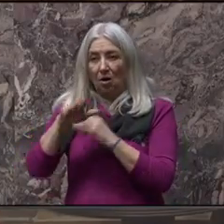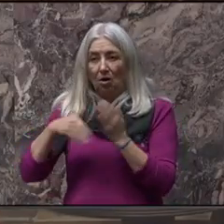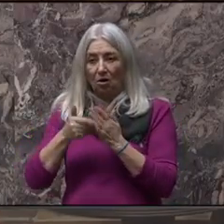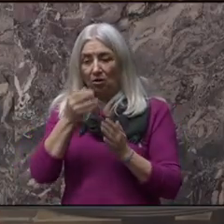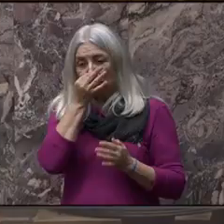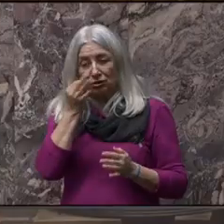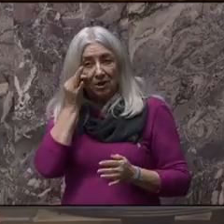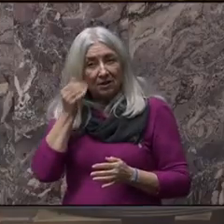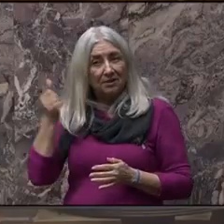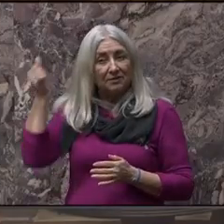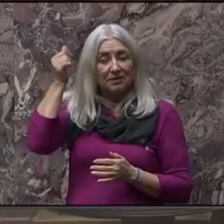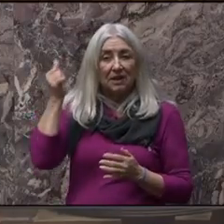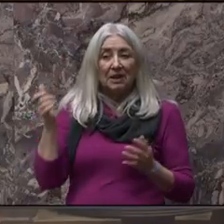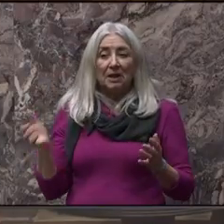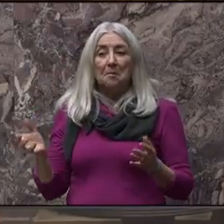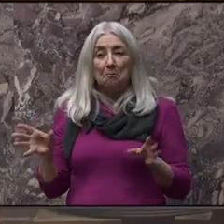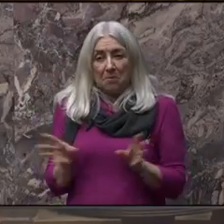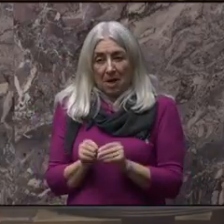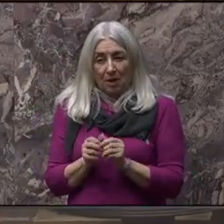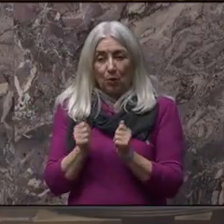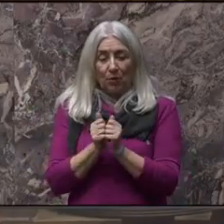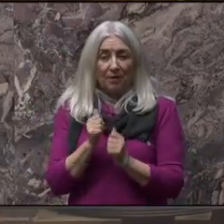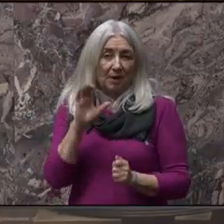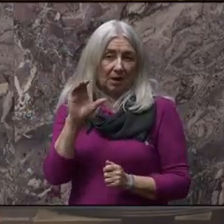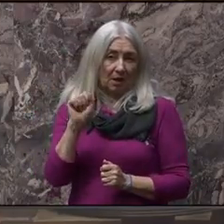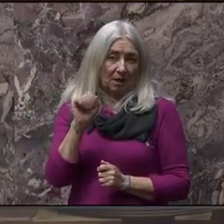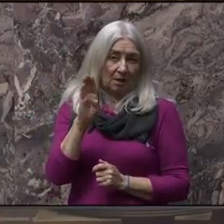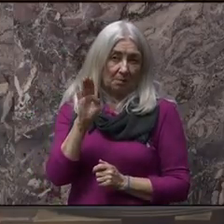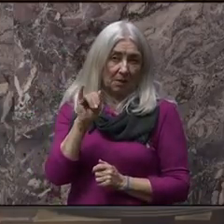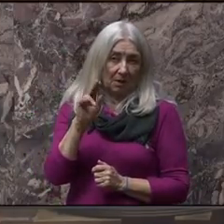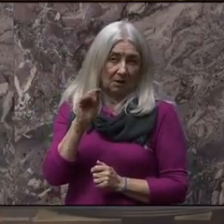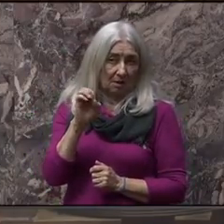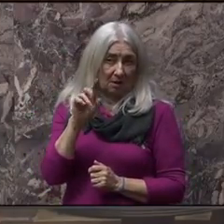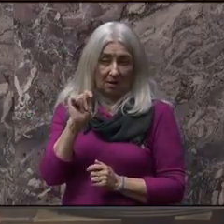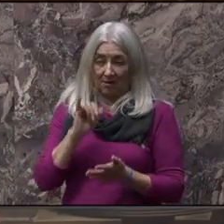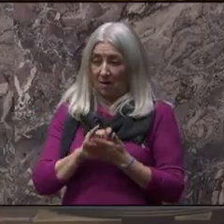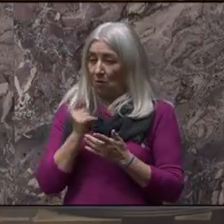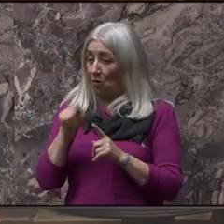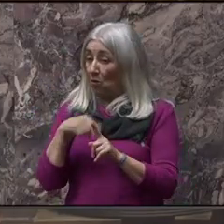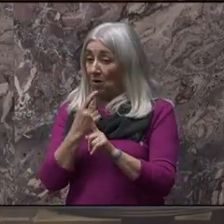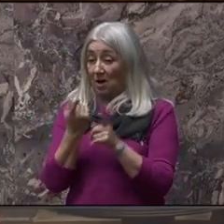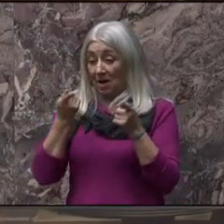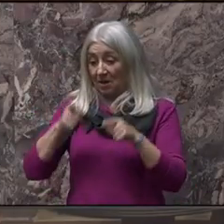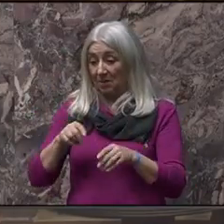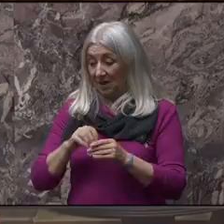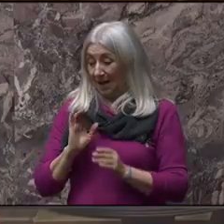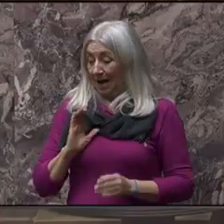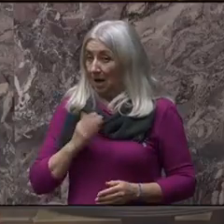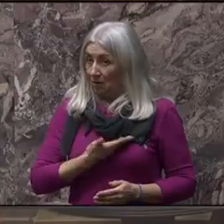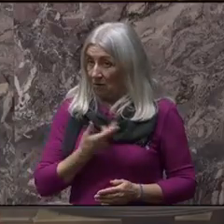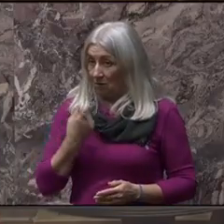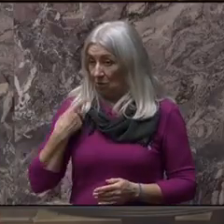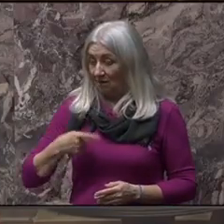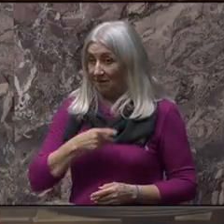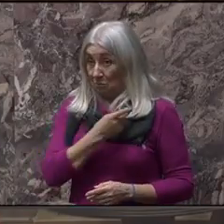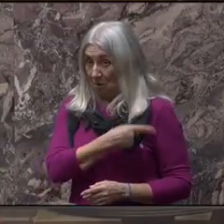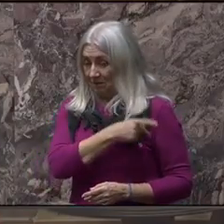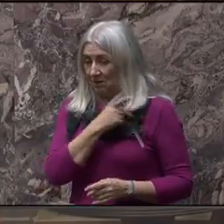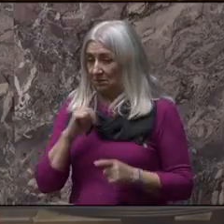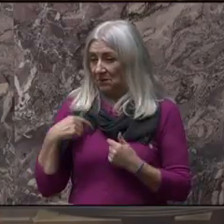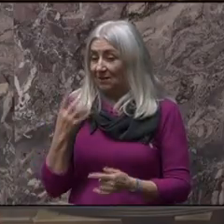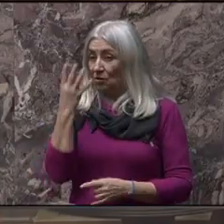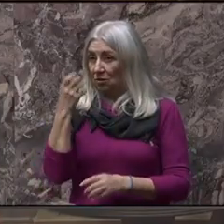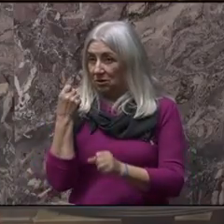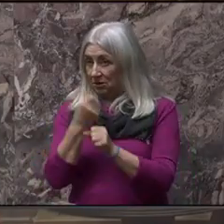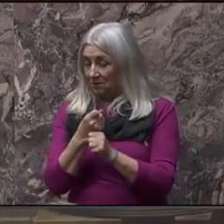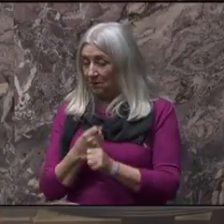with Cabinet Ministers, something that has only happened in the last 4 years in our province. Your